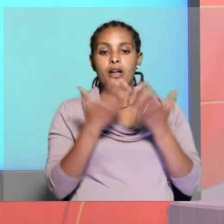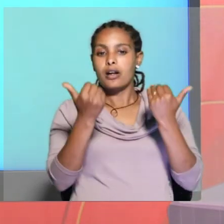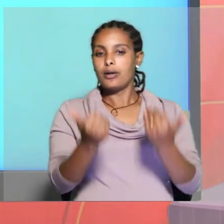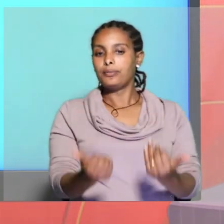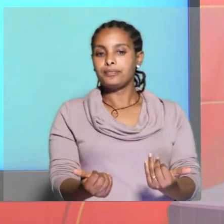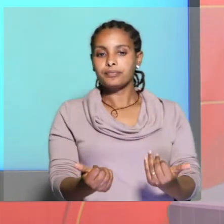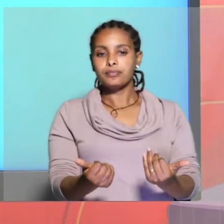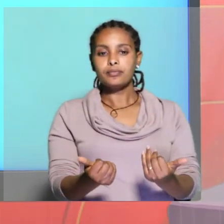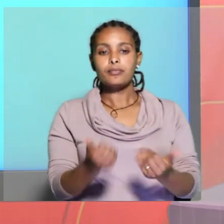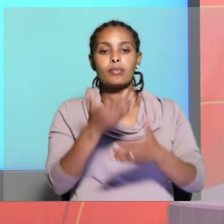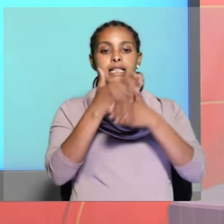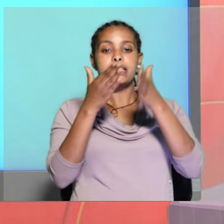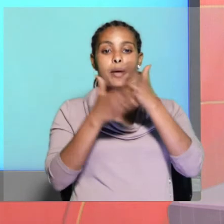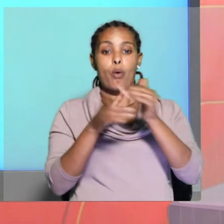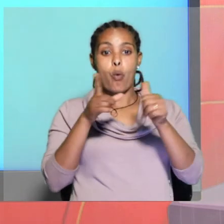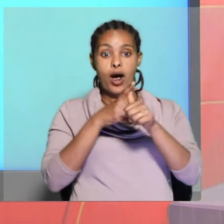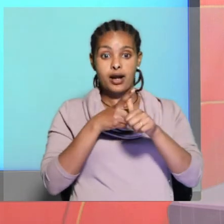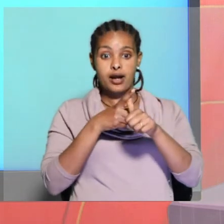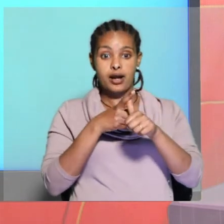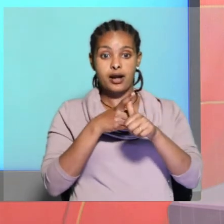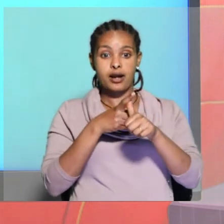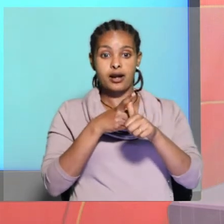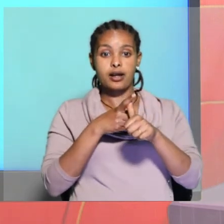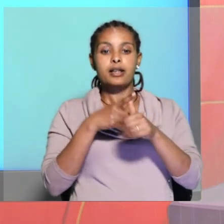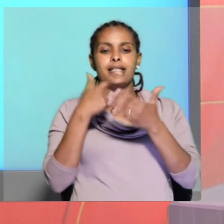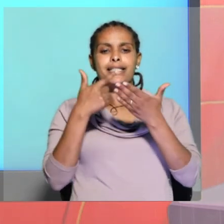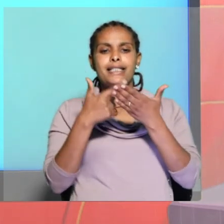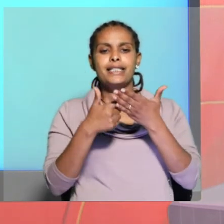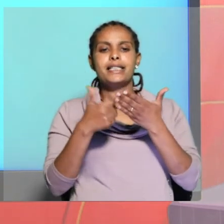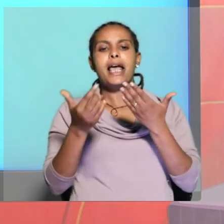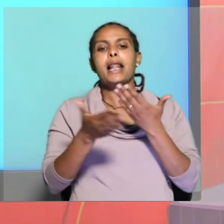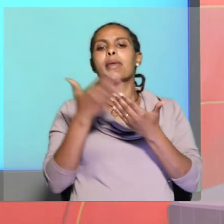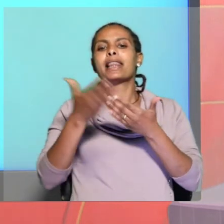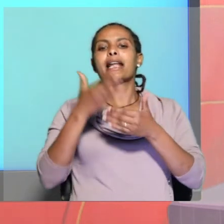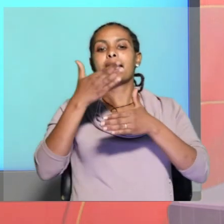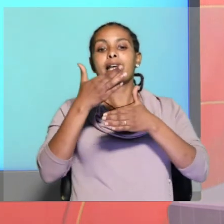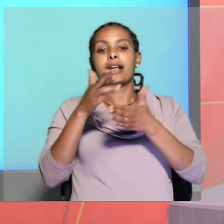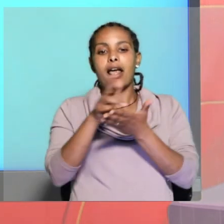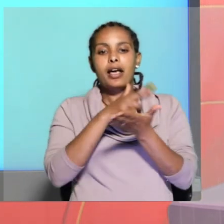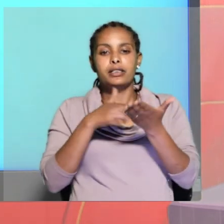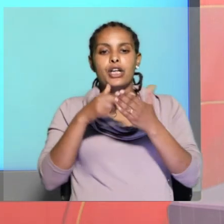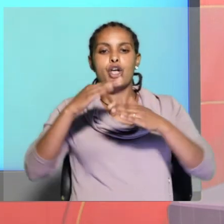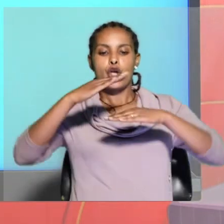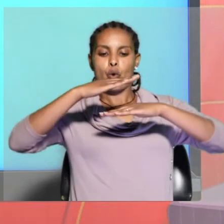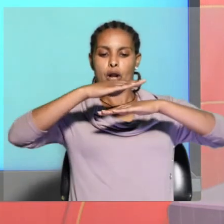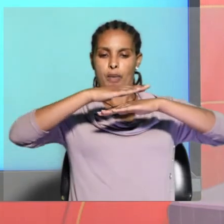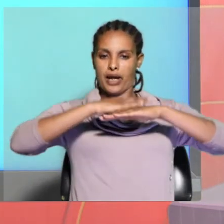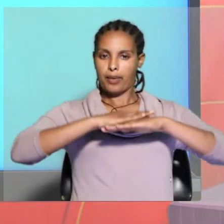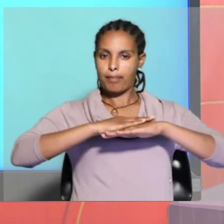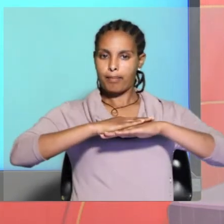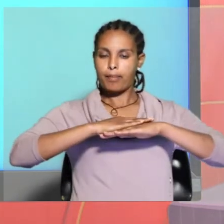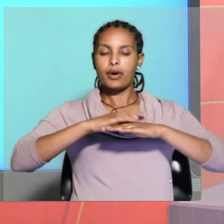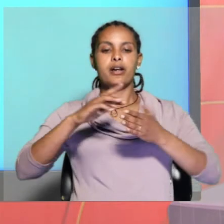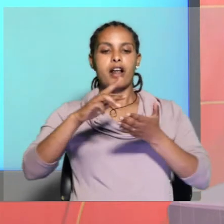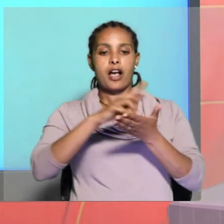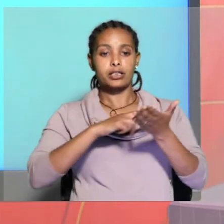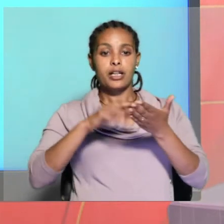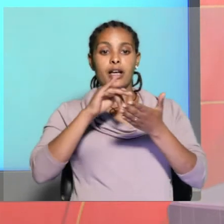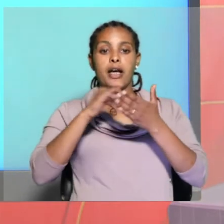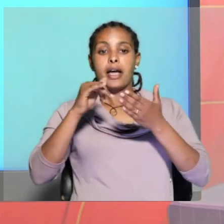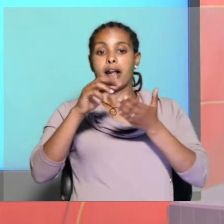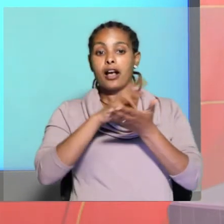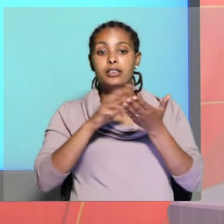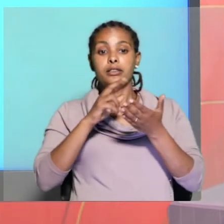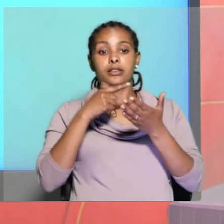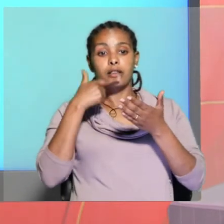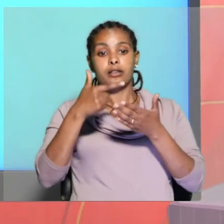Now, step 1. This elementary reaction is equilibrium reaction. A reaction is said to